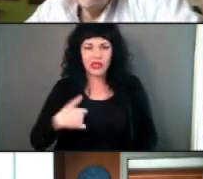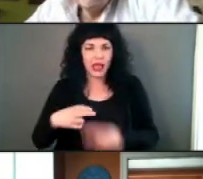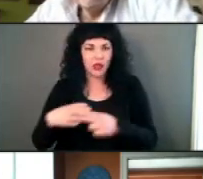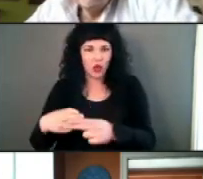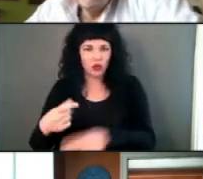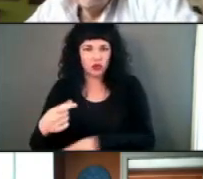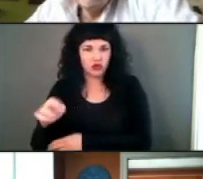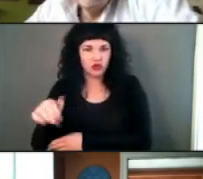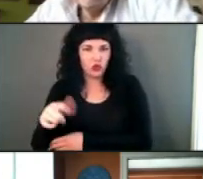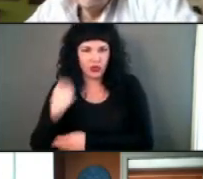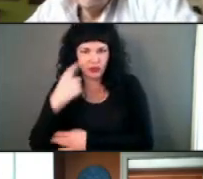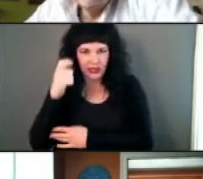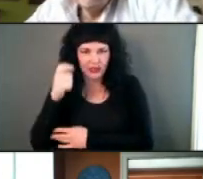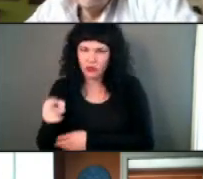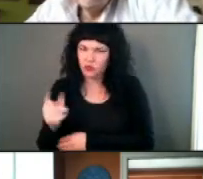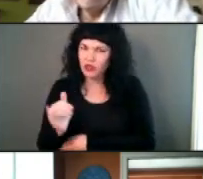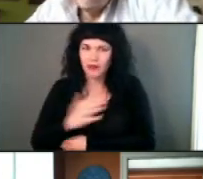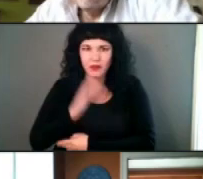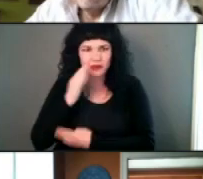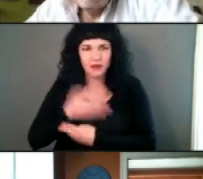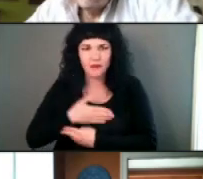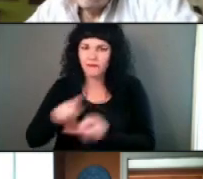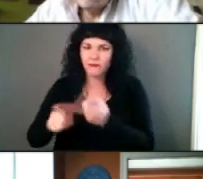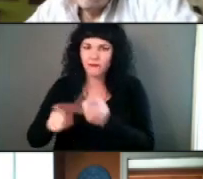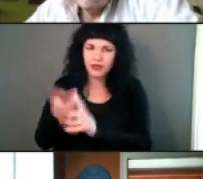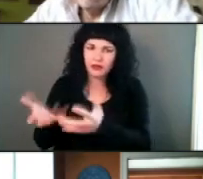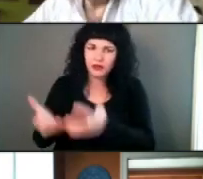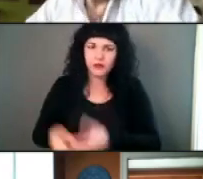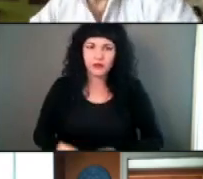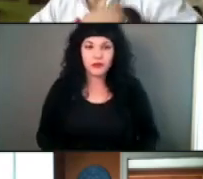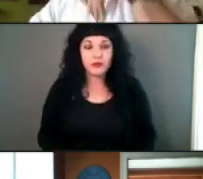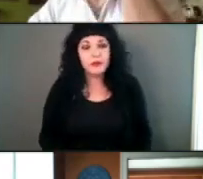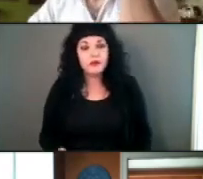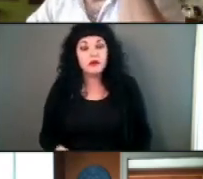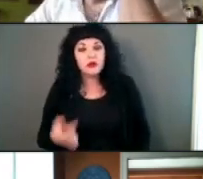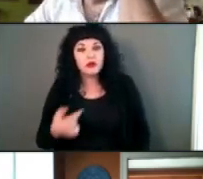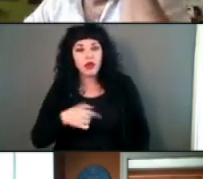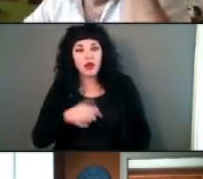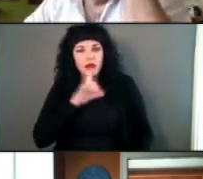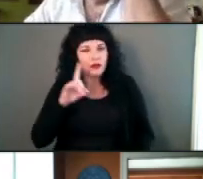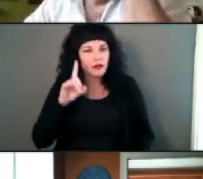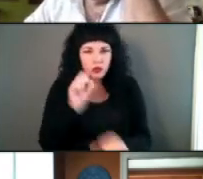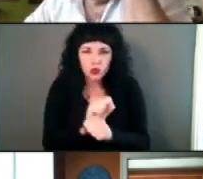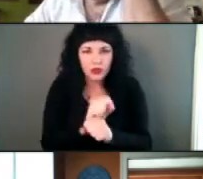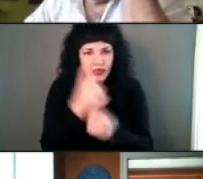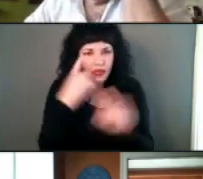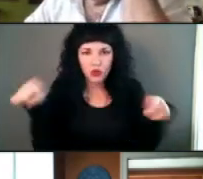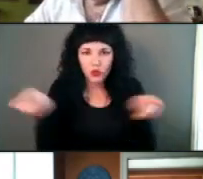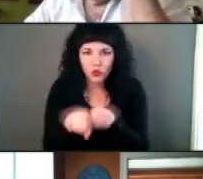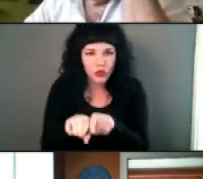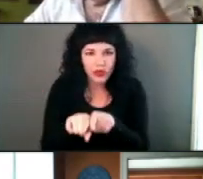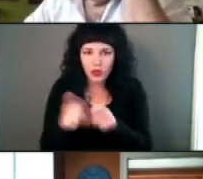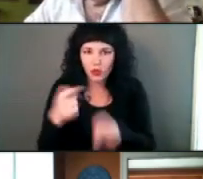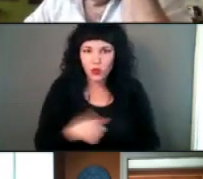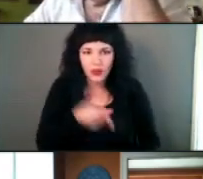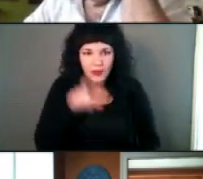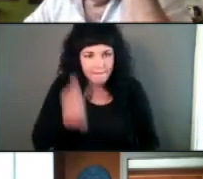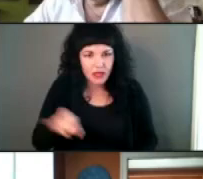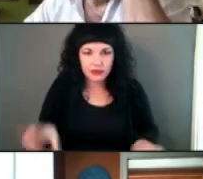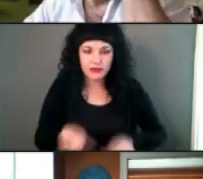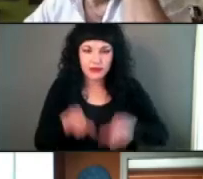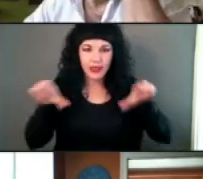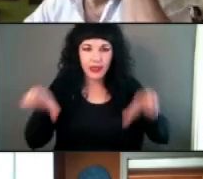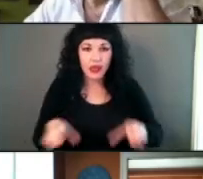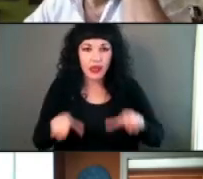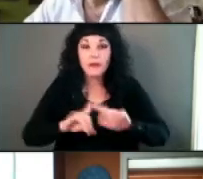So I absolutely agree that we've got to act. But let me tell you something. When we have a